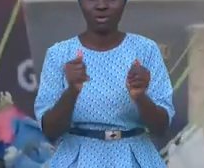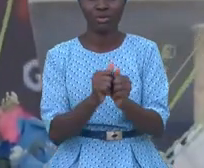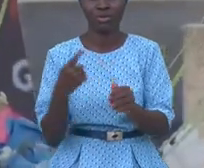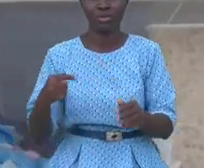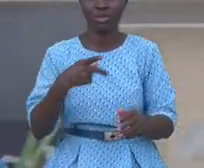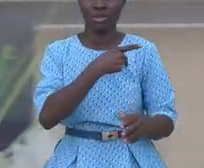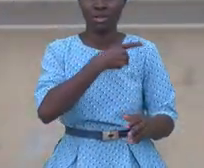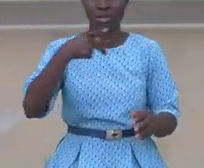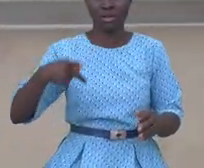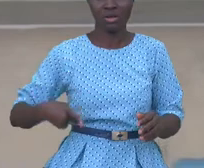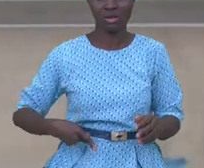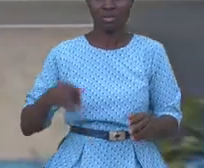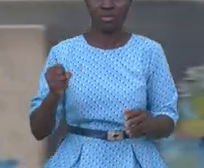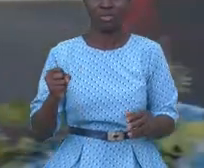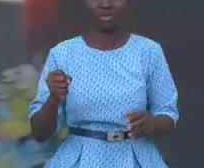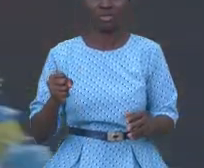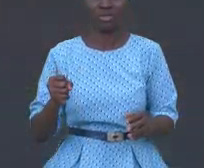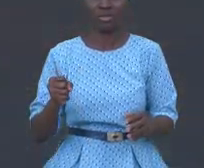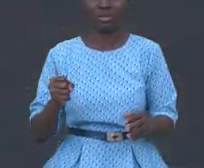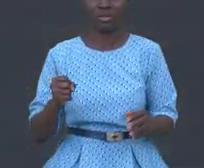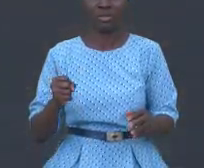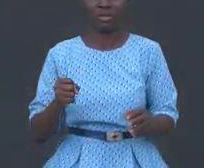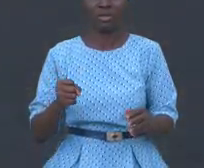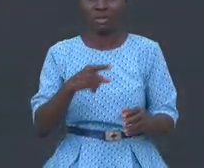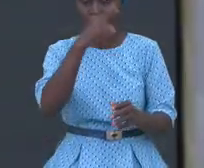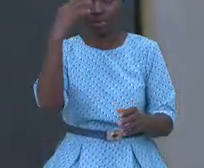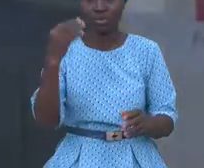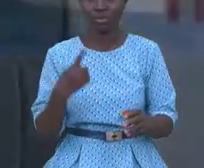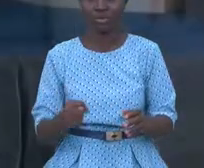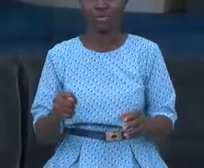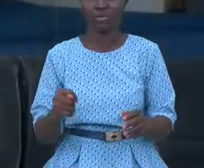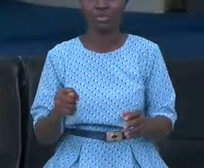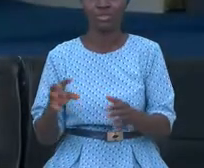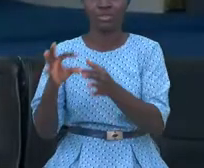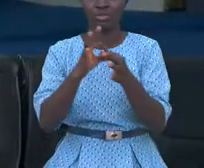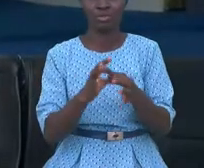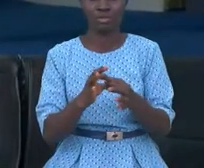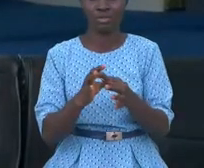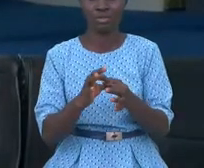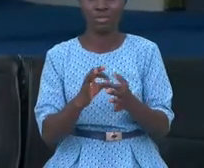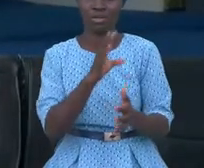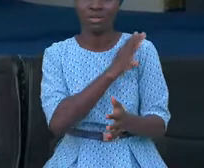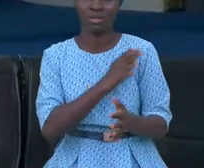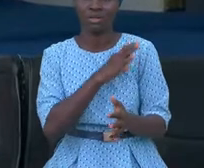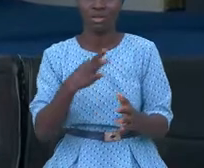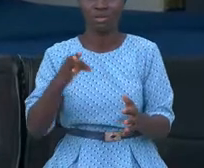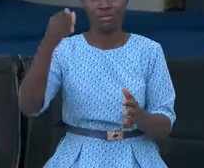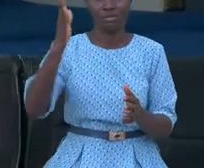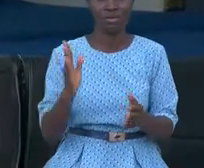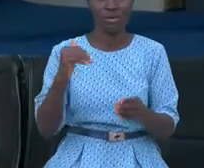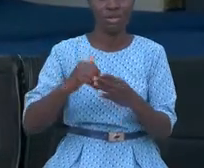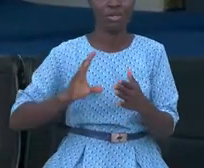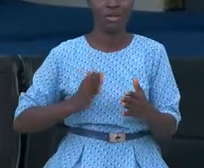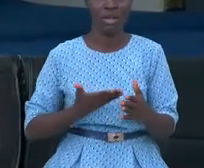princes because of the uniqueness of God in our lives. He has come. And he tells you